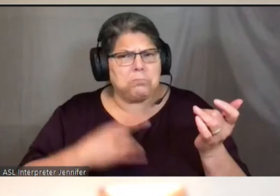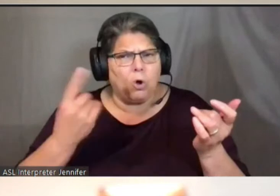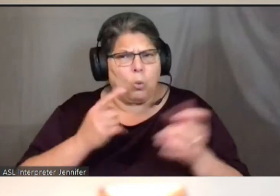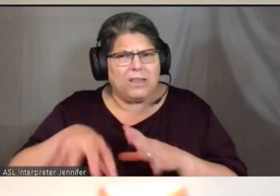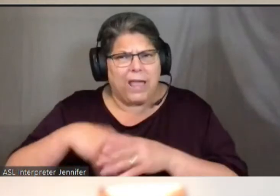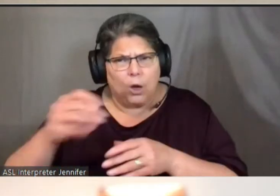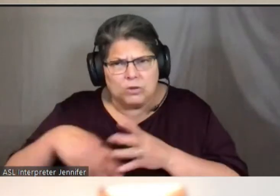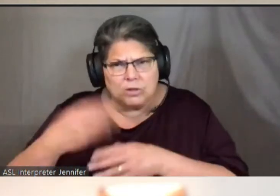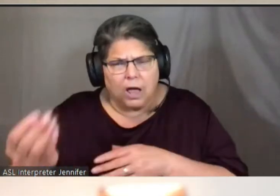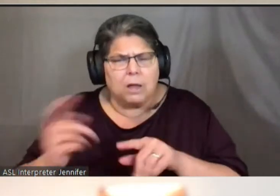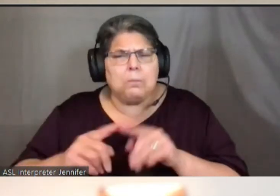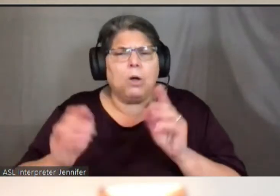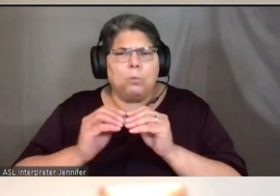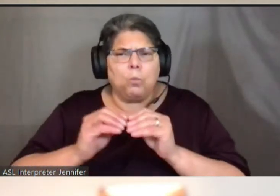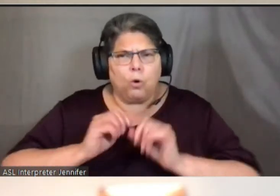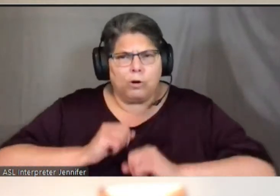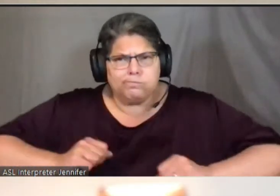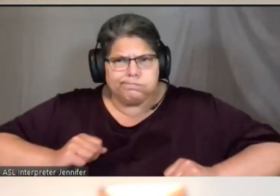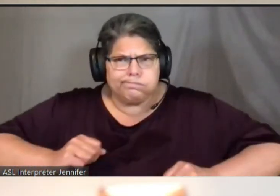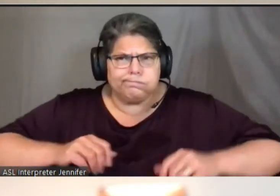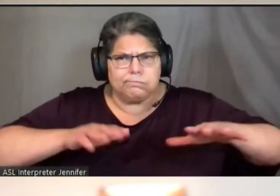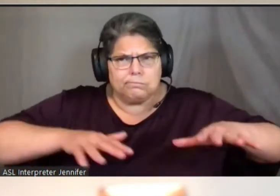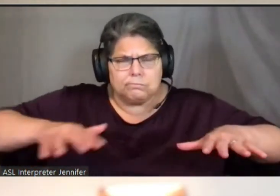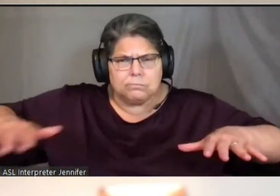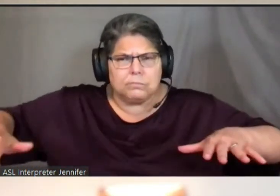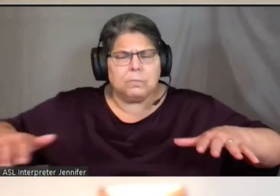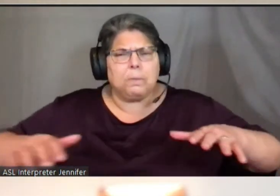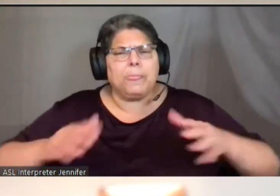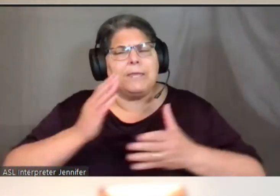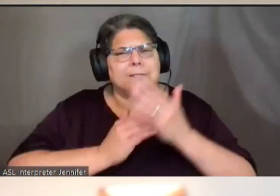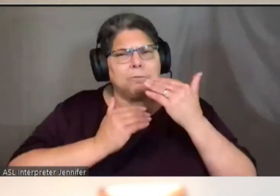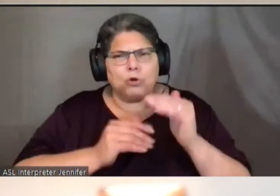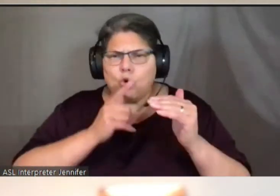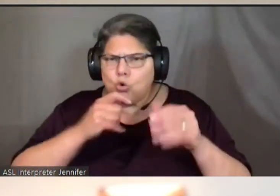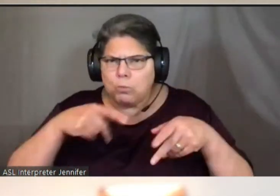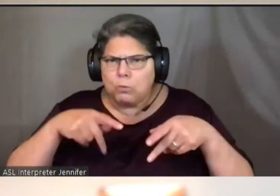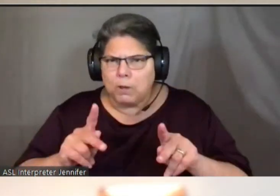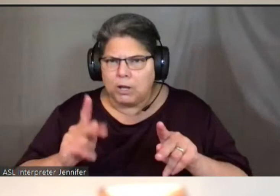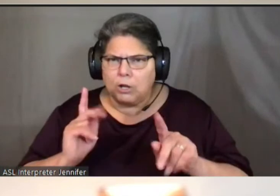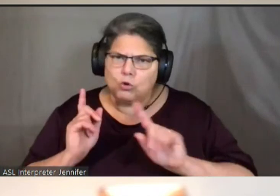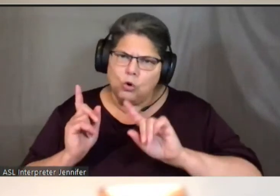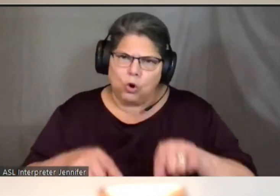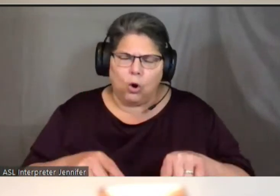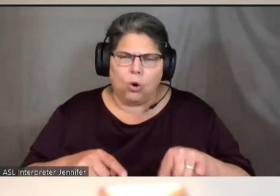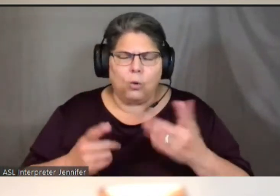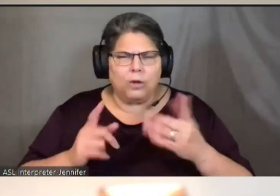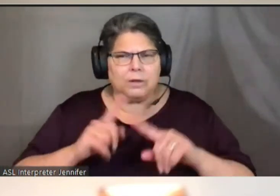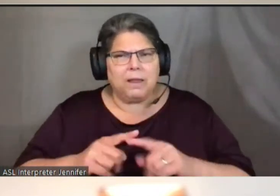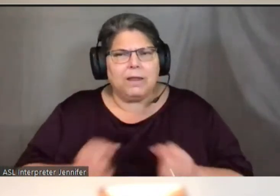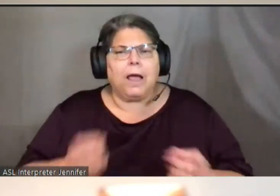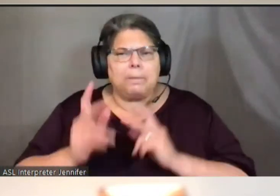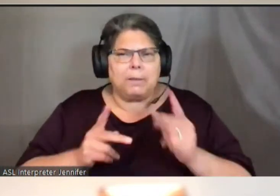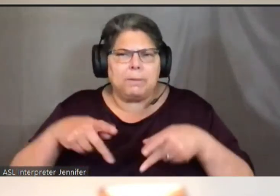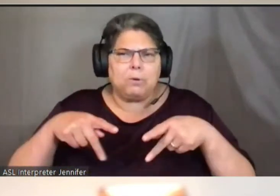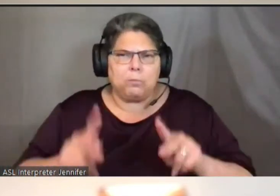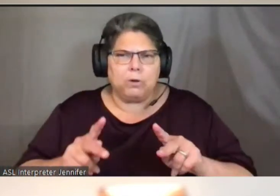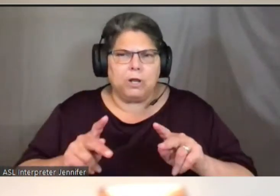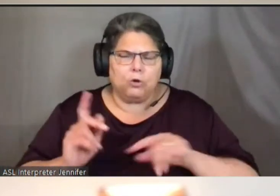spacing. There'll be some restrictions of people who can come based on their the capacity of wherever they have